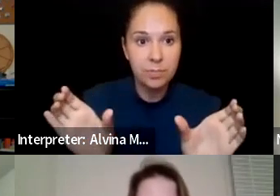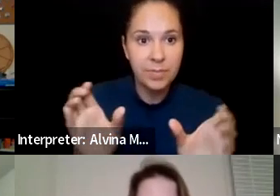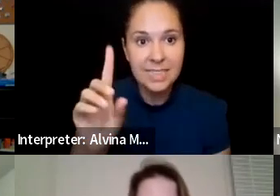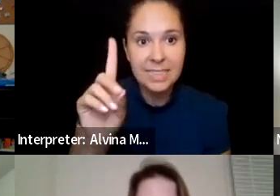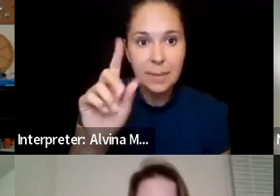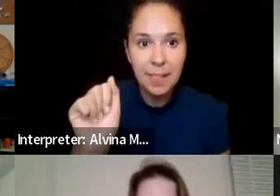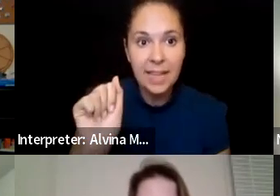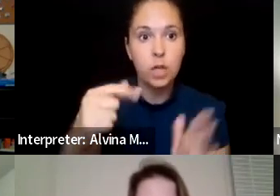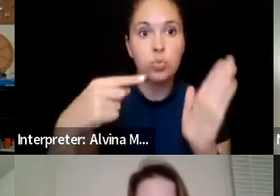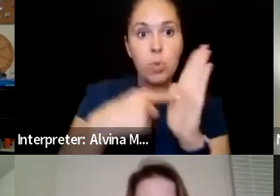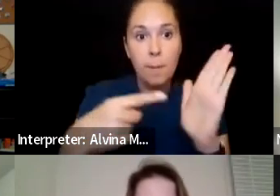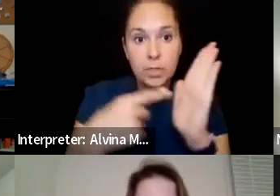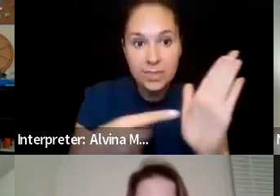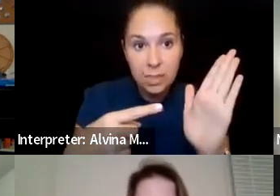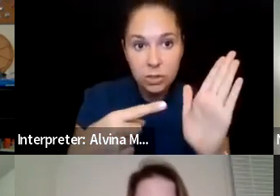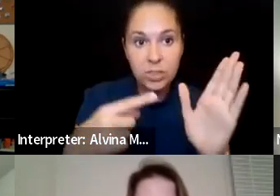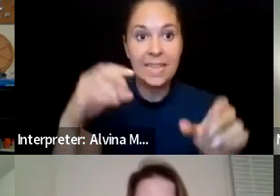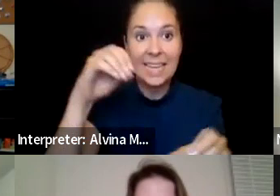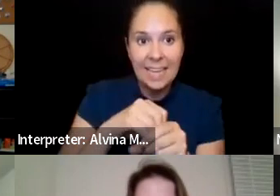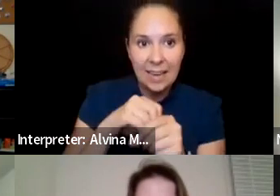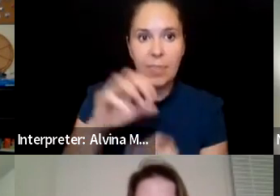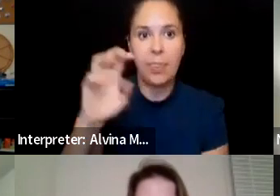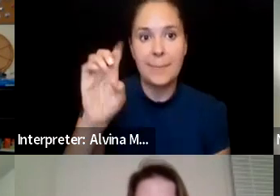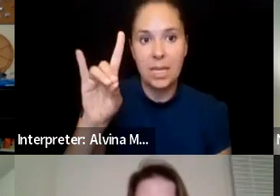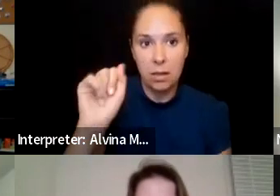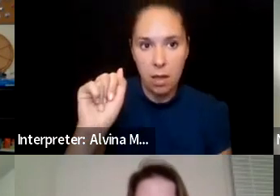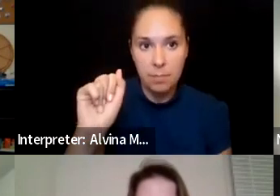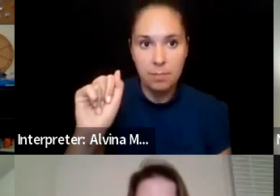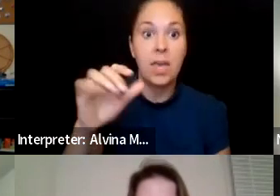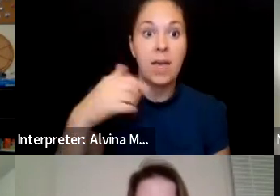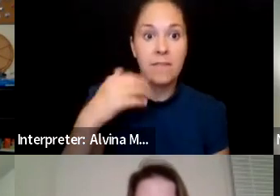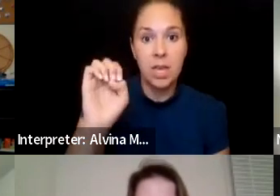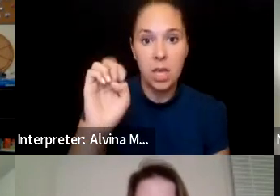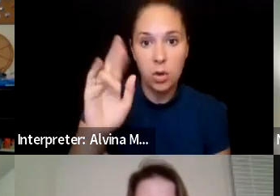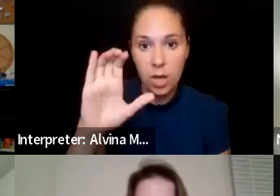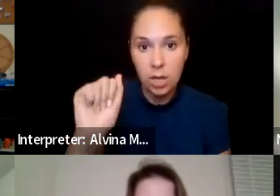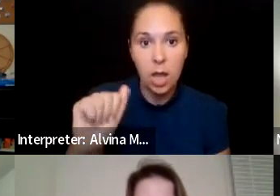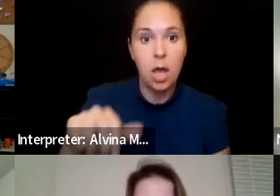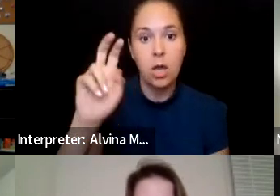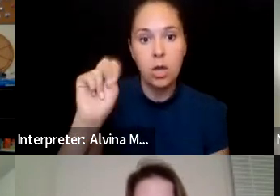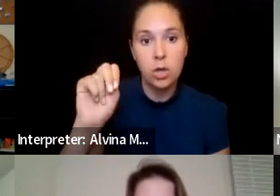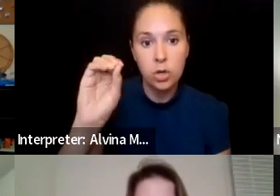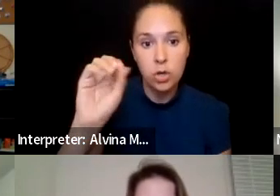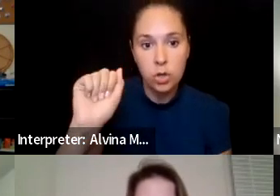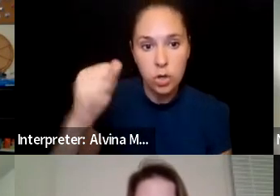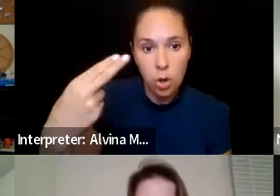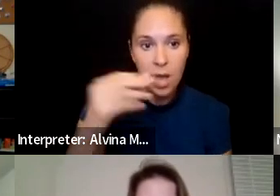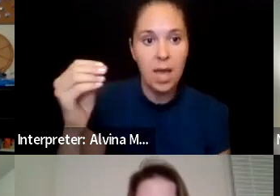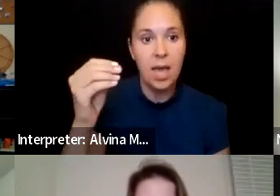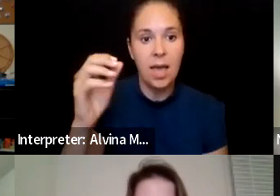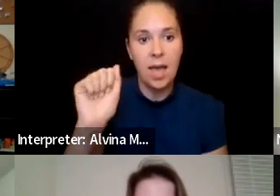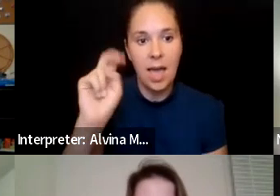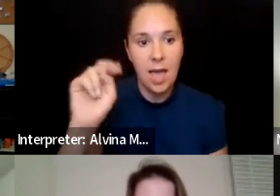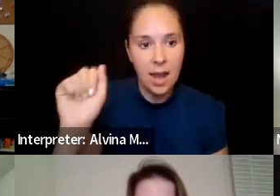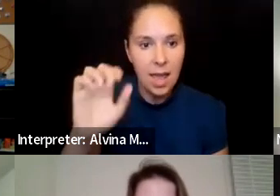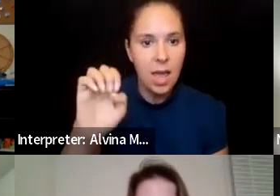disability representation in the media. So we've got Erica, Noah, and Anna. So Erica, I'm going to let you